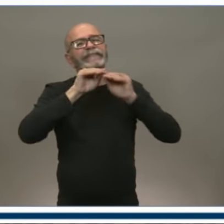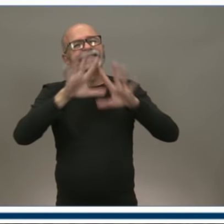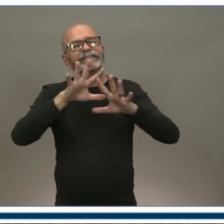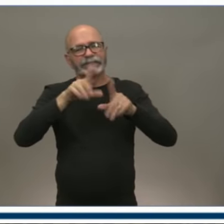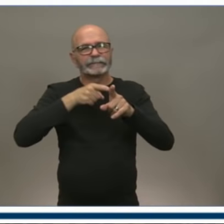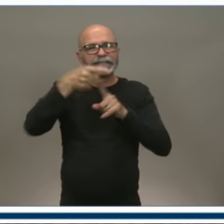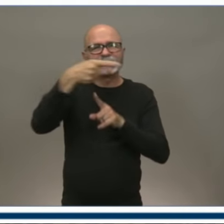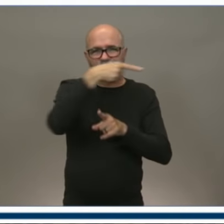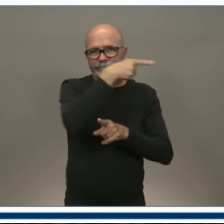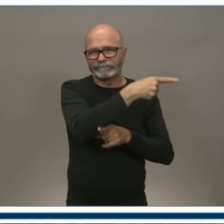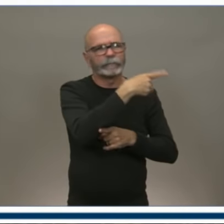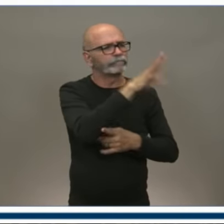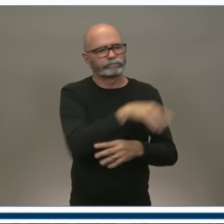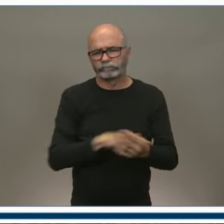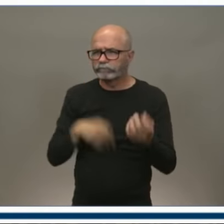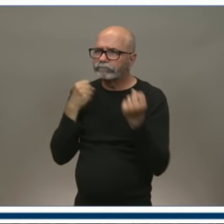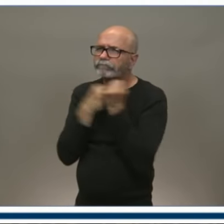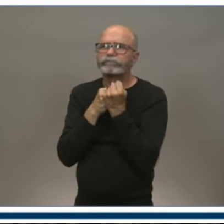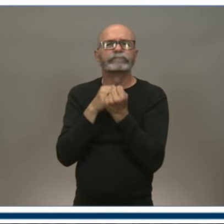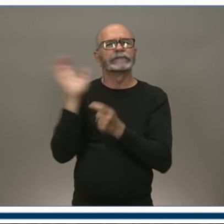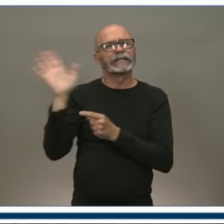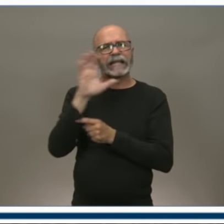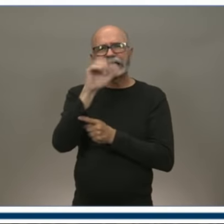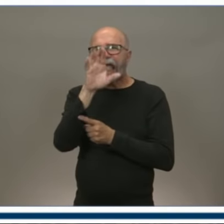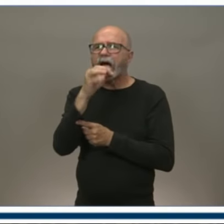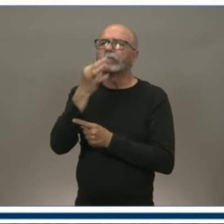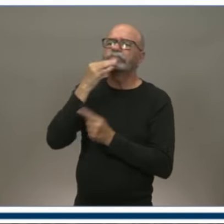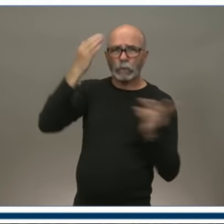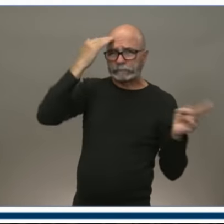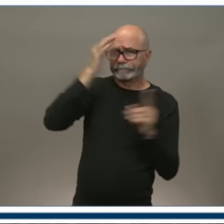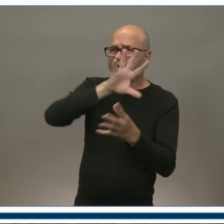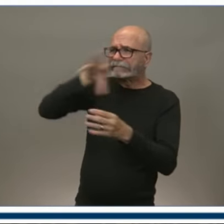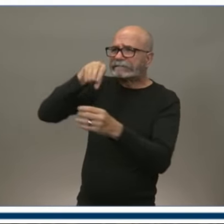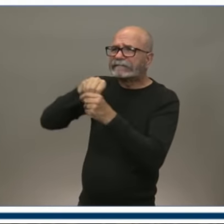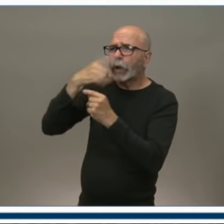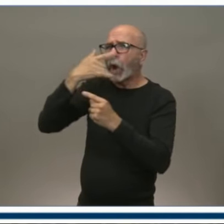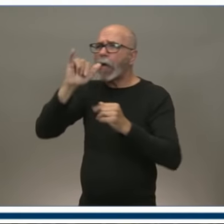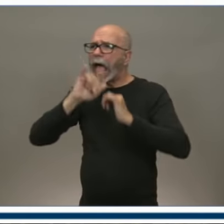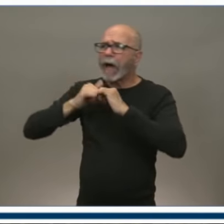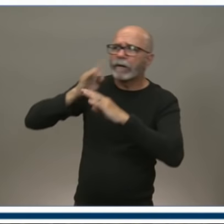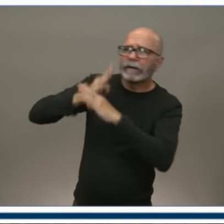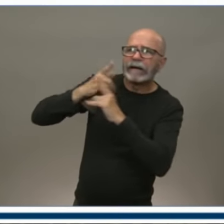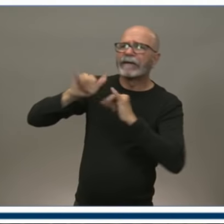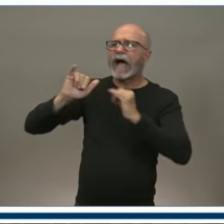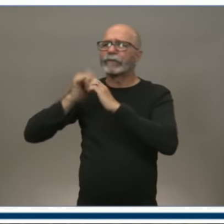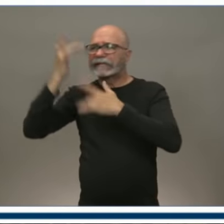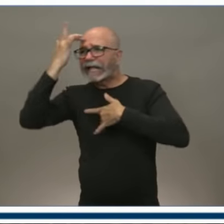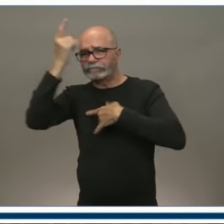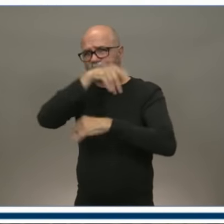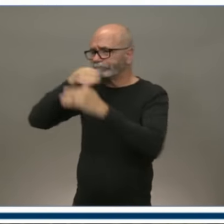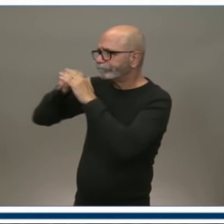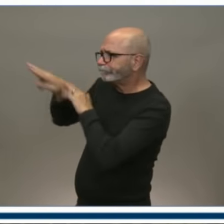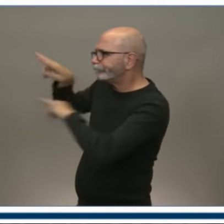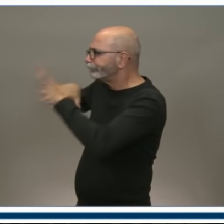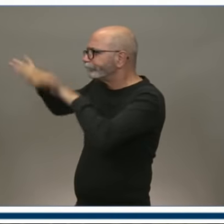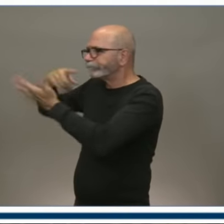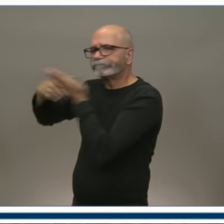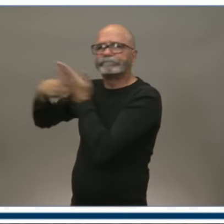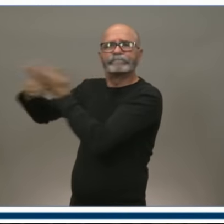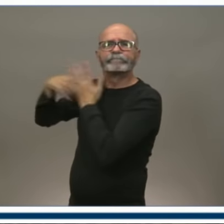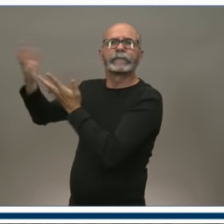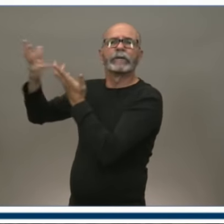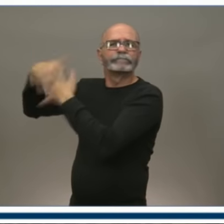facilities around the province with her expertise around infection control. So we've significantly enhanced that part